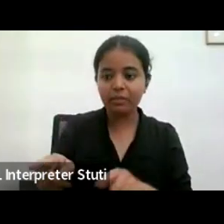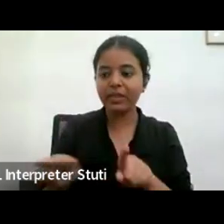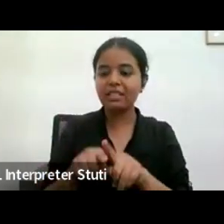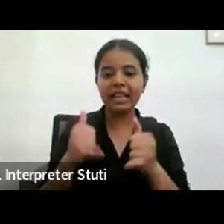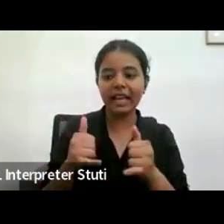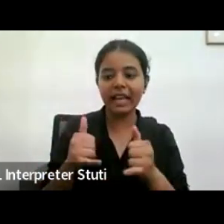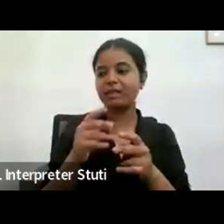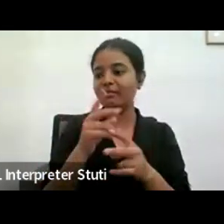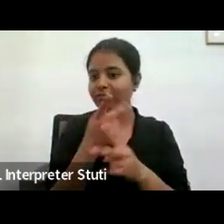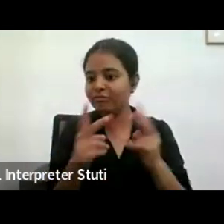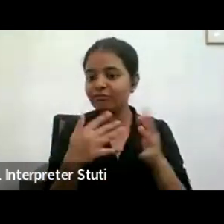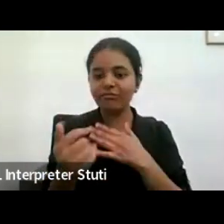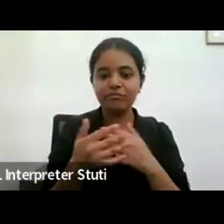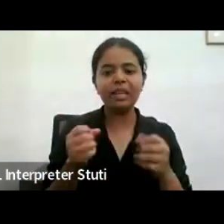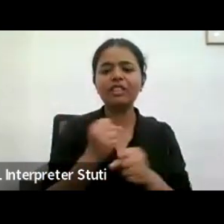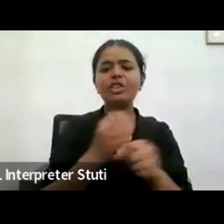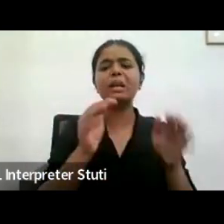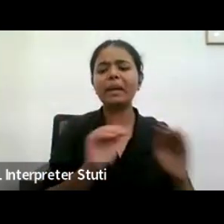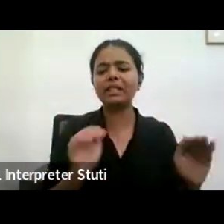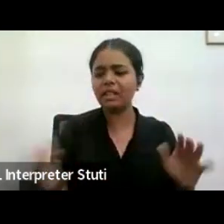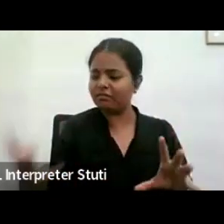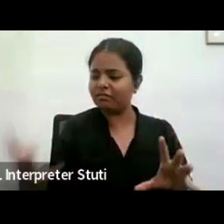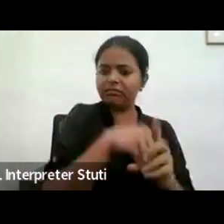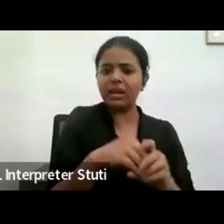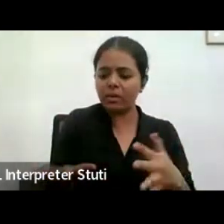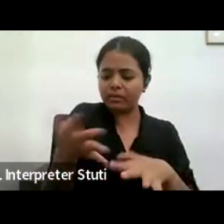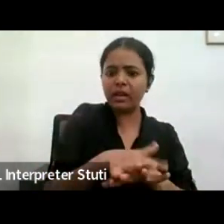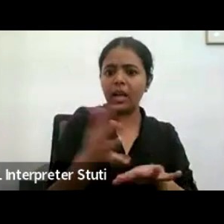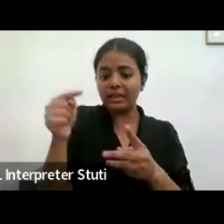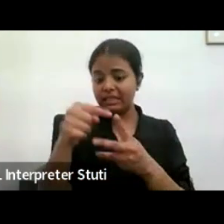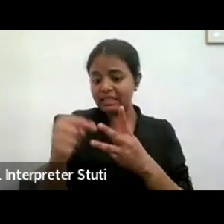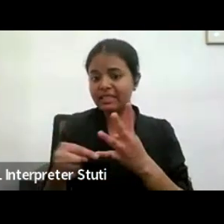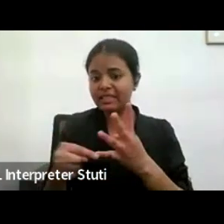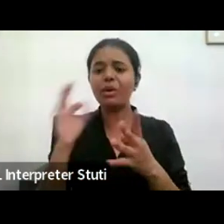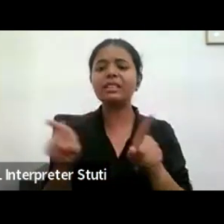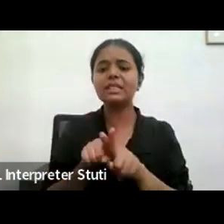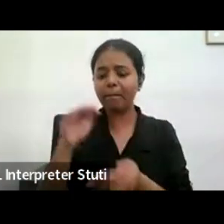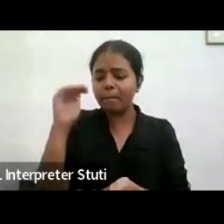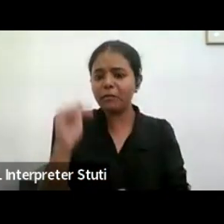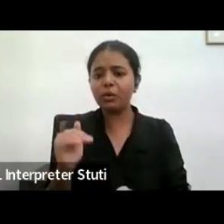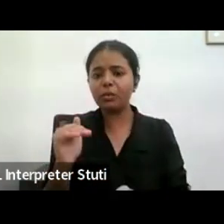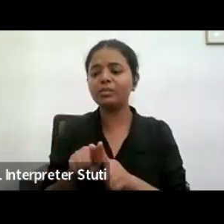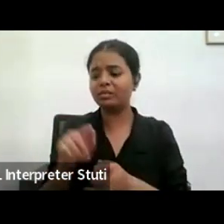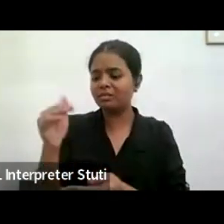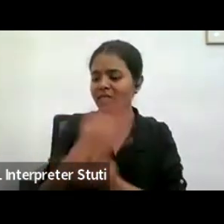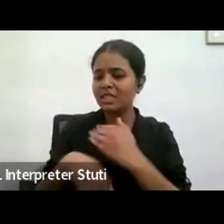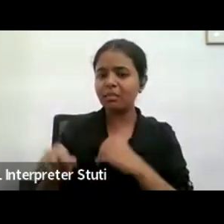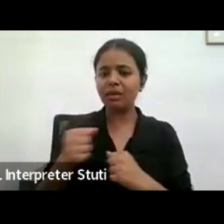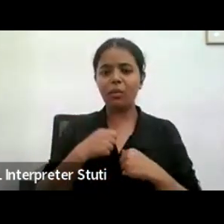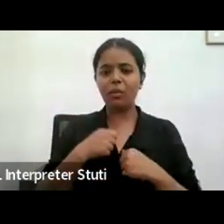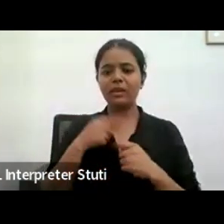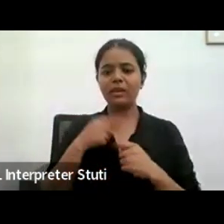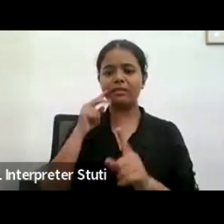all the activities that are happening. Those are the things that become extremely important when we make care